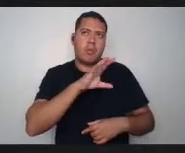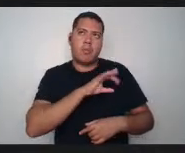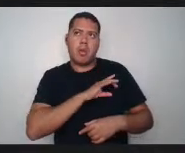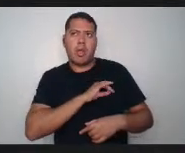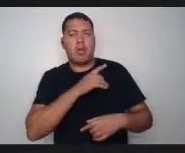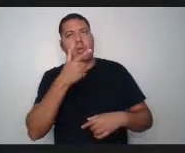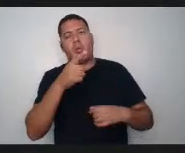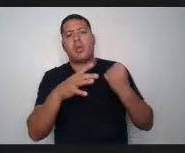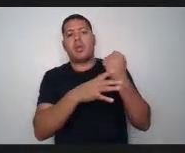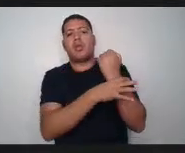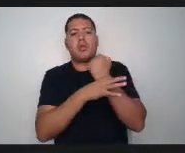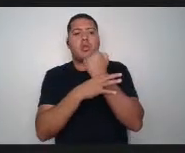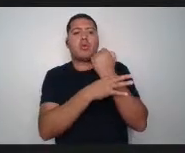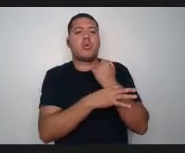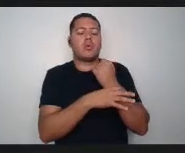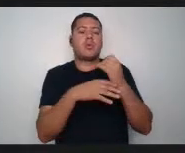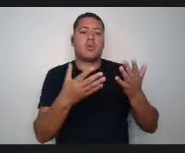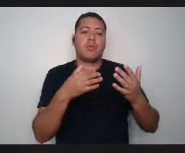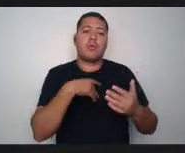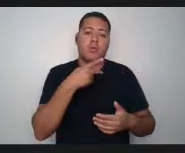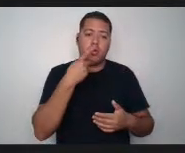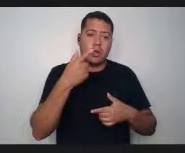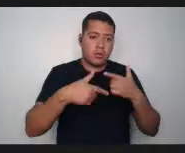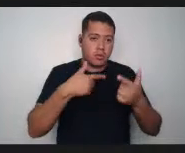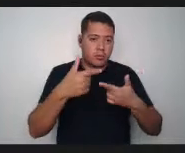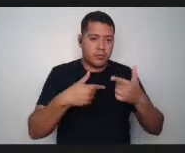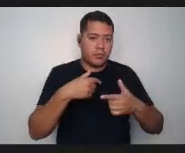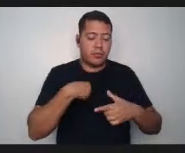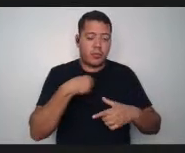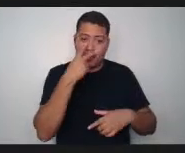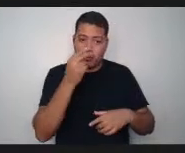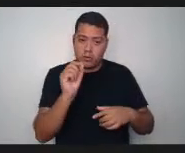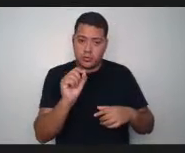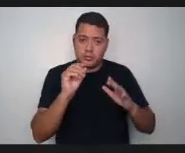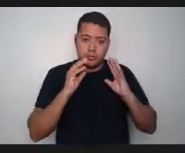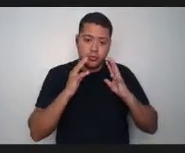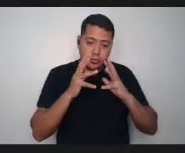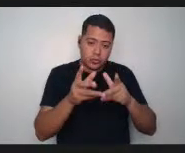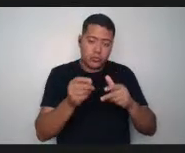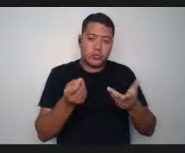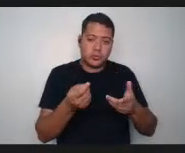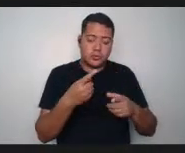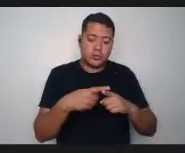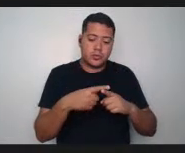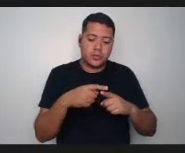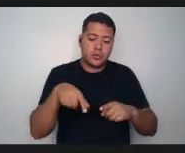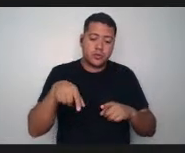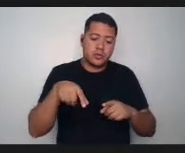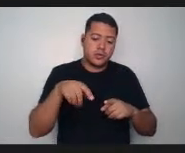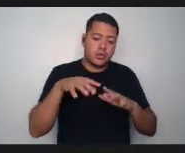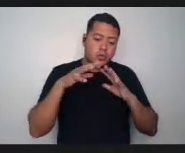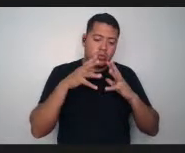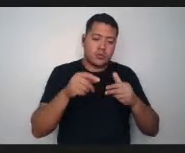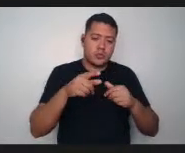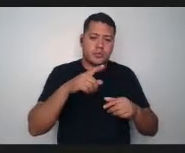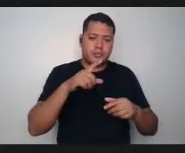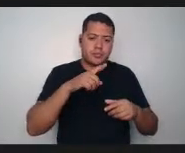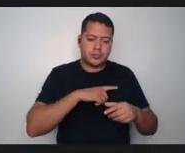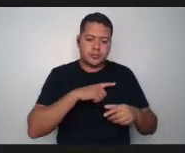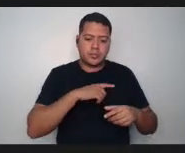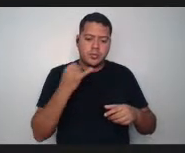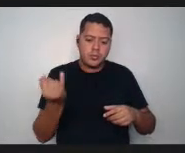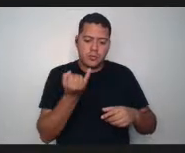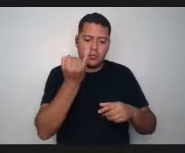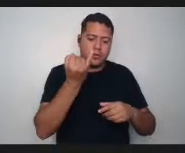working, he looks ahead and he says he's anxious or he's interested. So the work, considering all of these